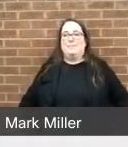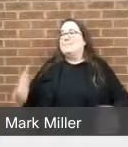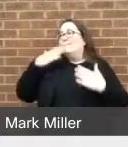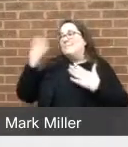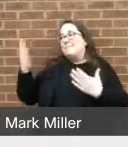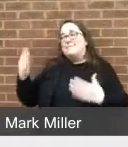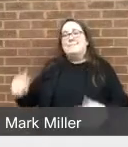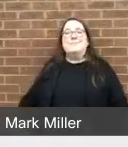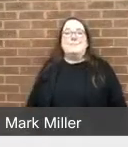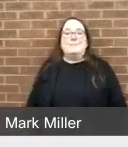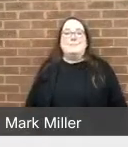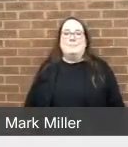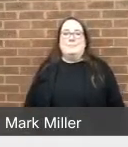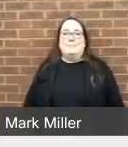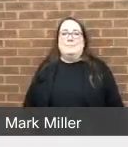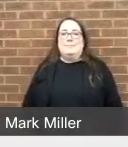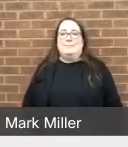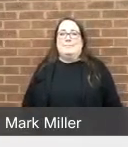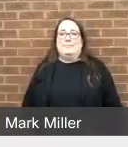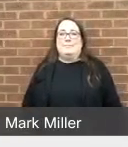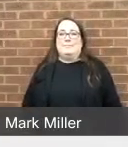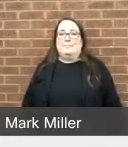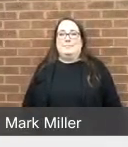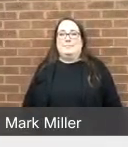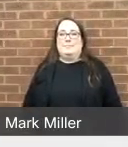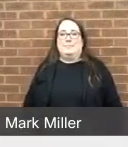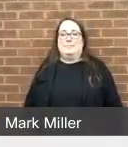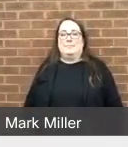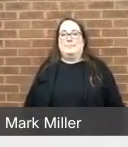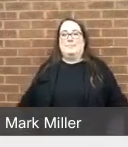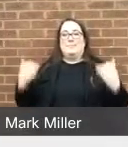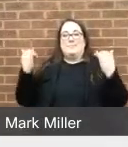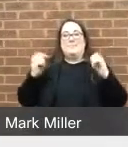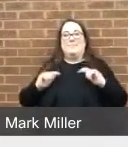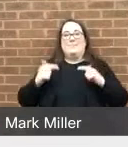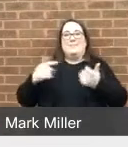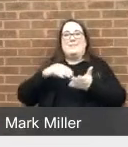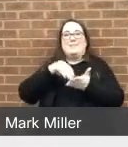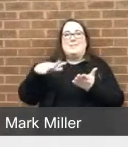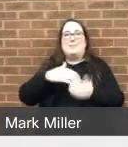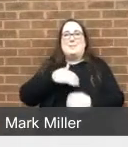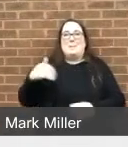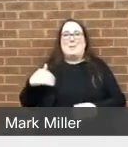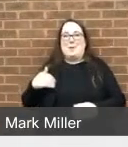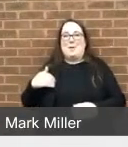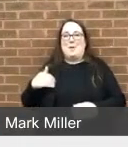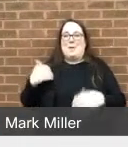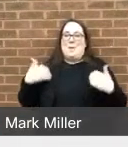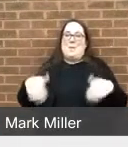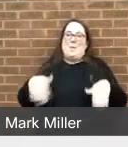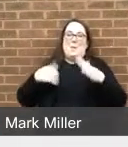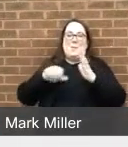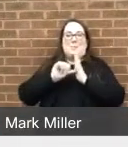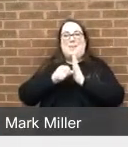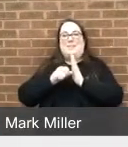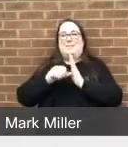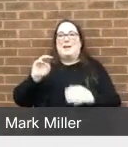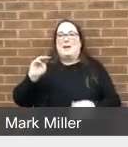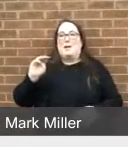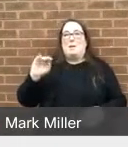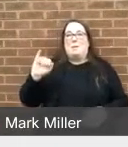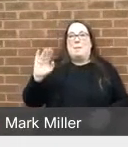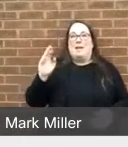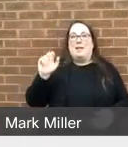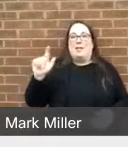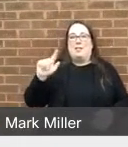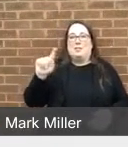Yolanda. And now we'd like to turn it over to our student member who is very impressive, Michael Zhao.